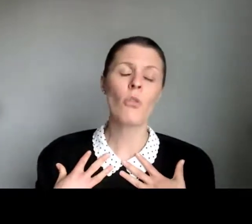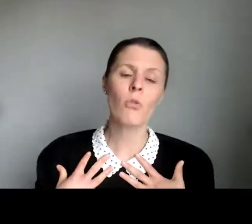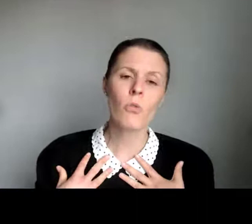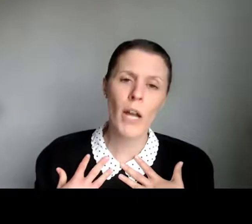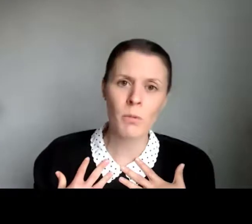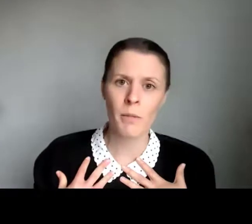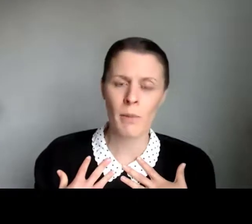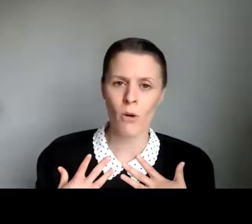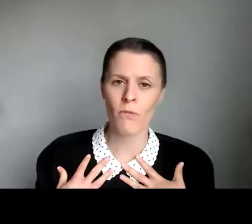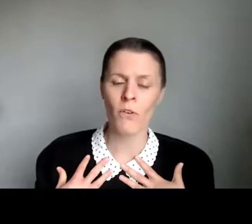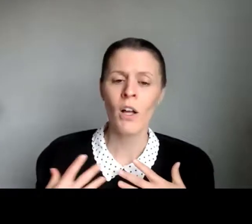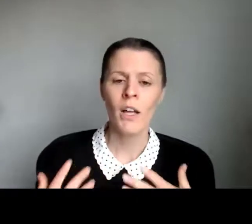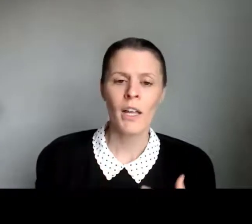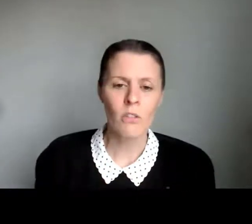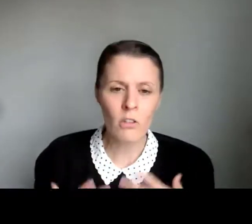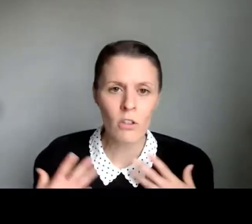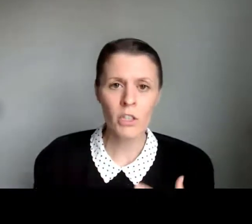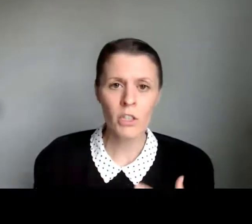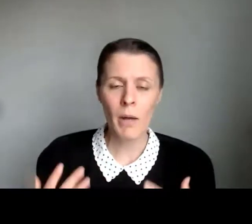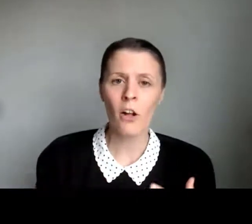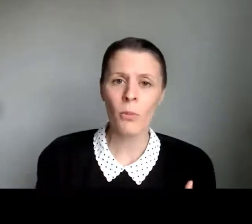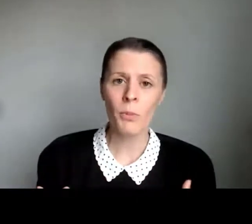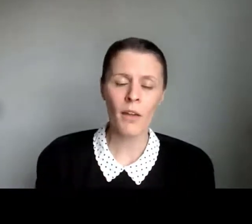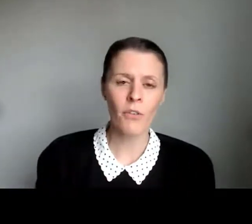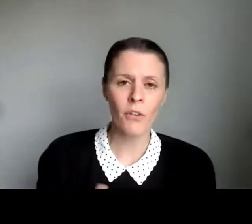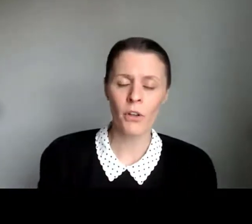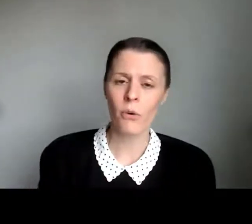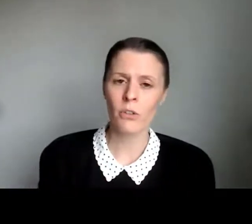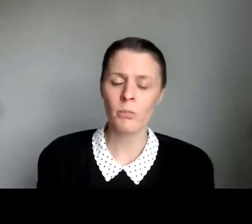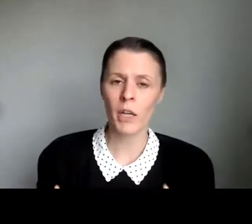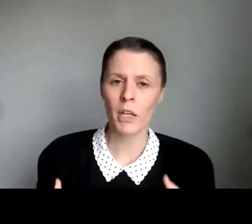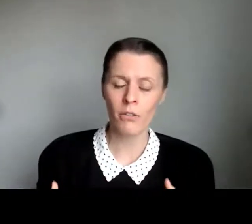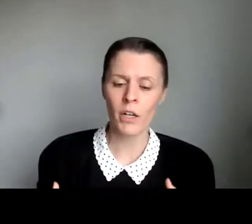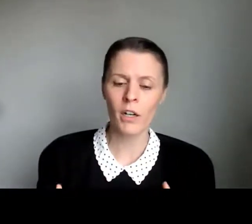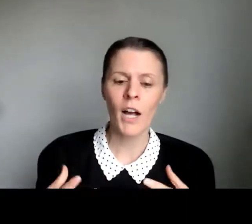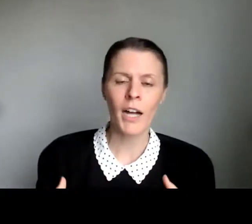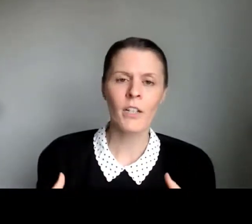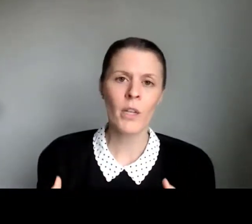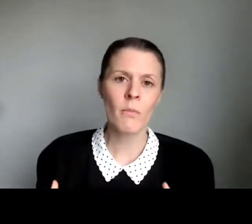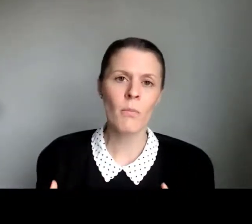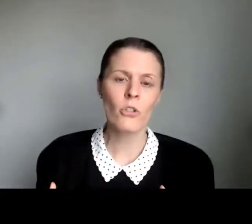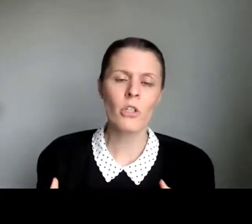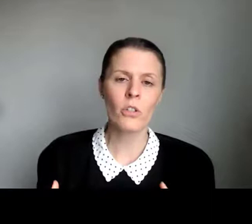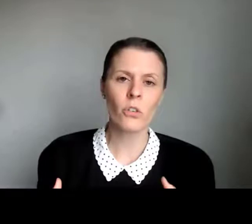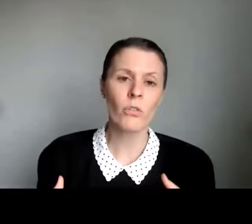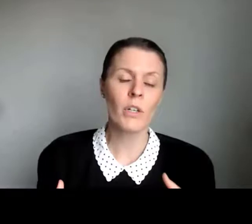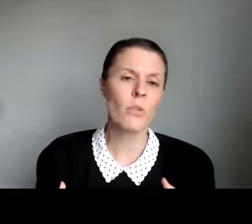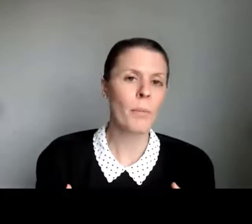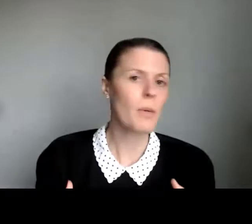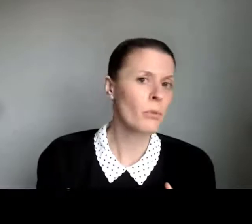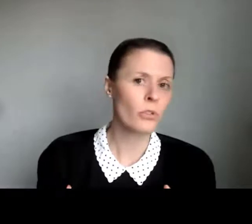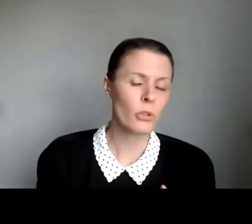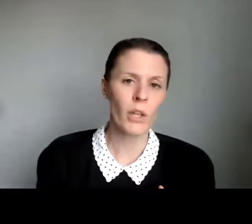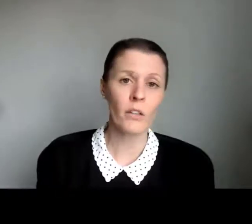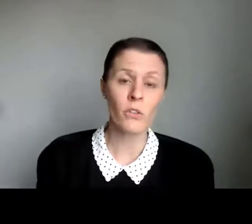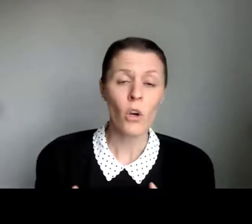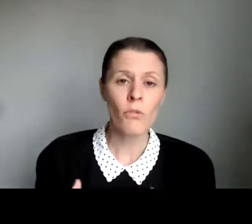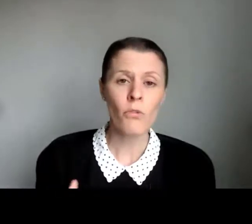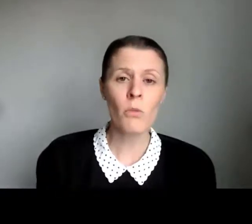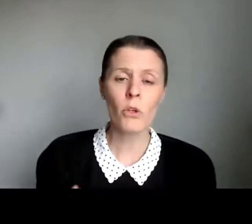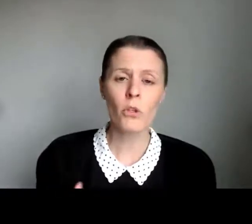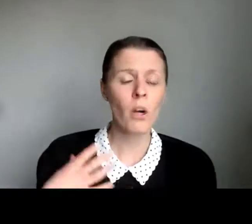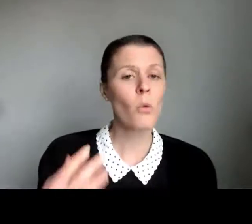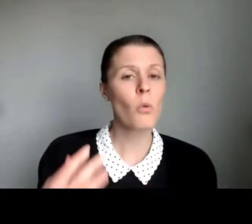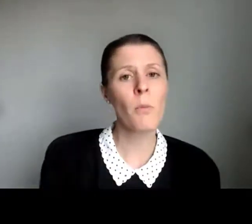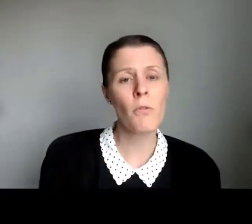is incredibly powerful. Learning about health behavior over the course of my career, I know that emotion is the reason why people do things,